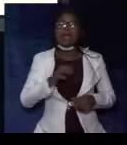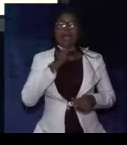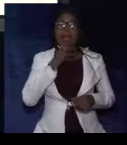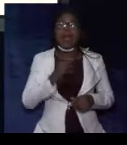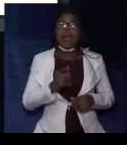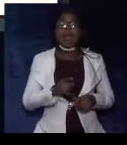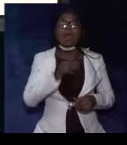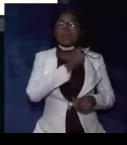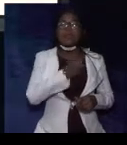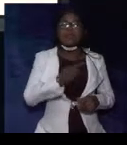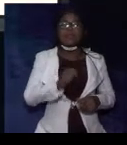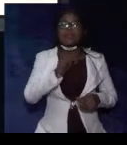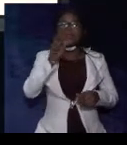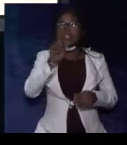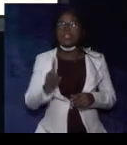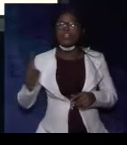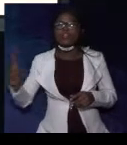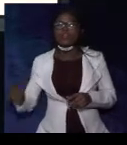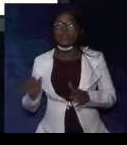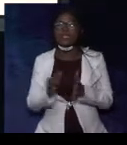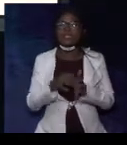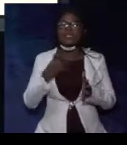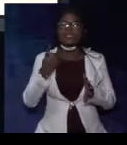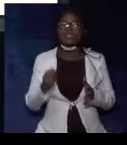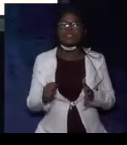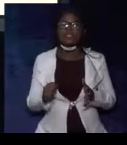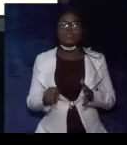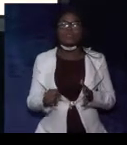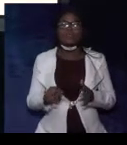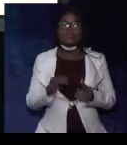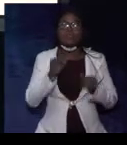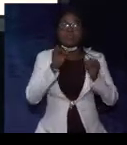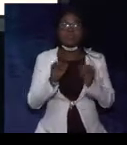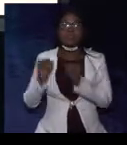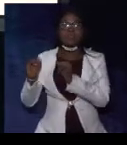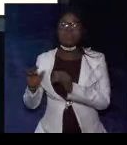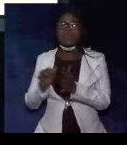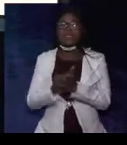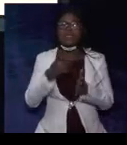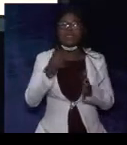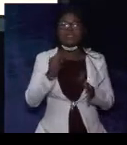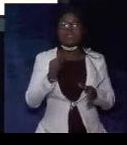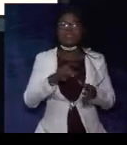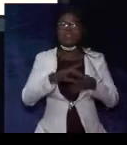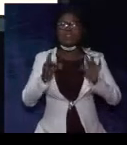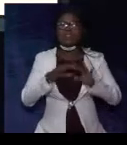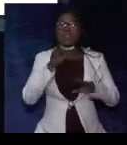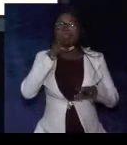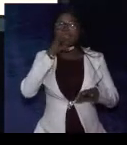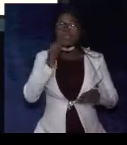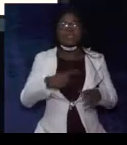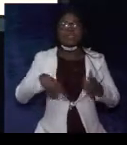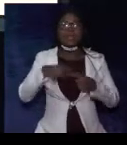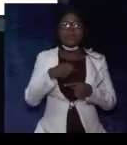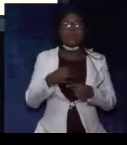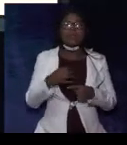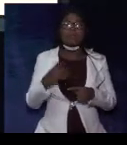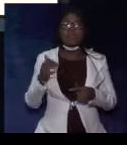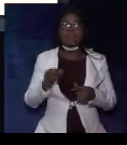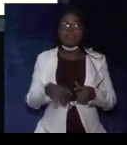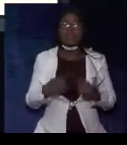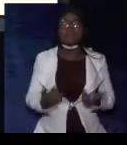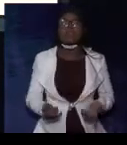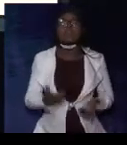the individuals that the story is about. When I say story, once upon a time, there lived